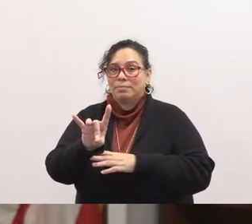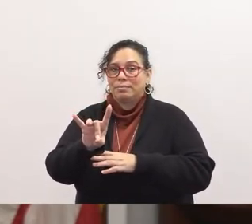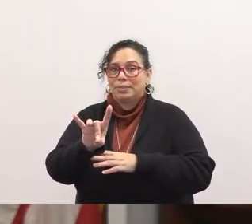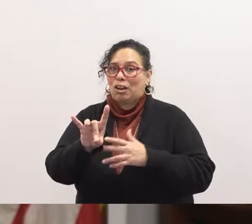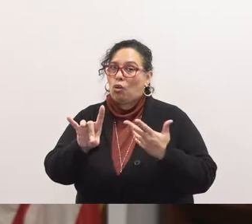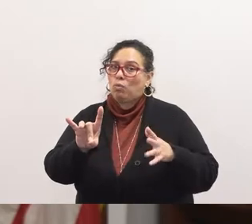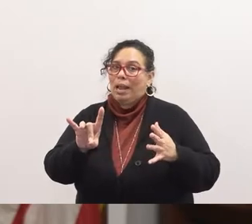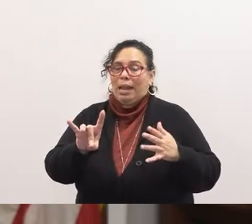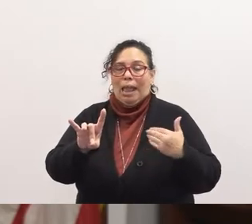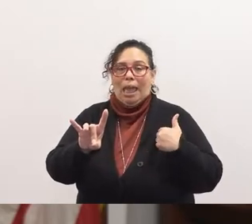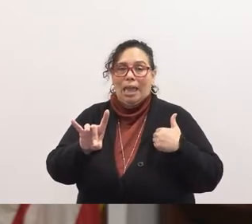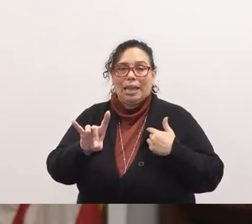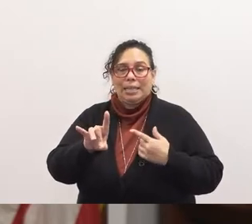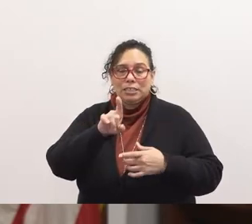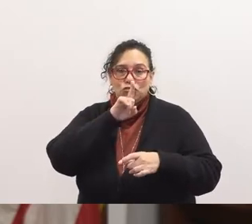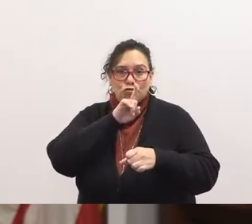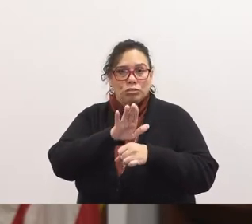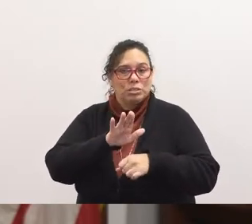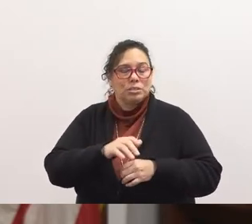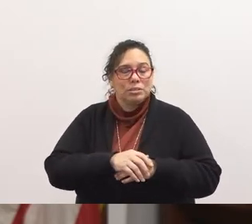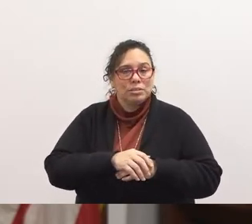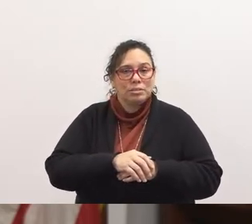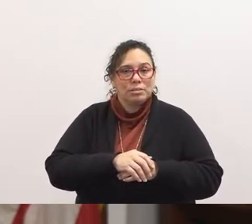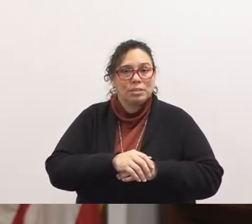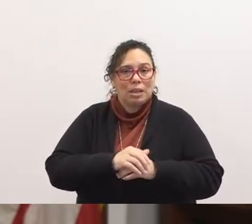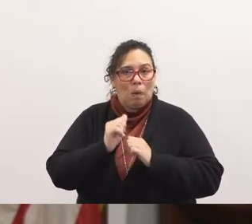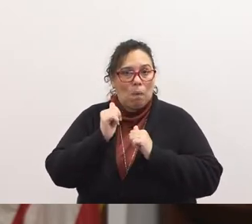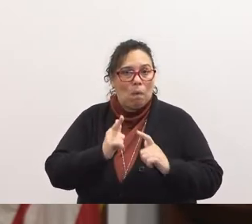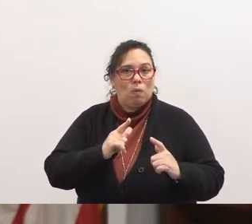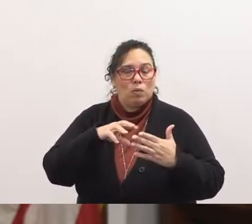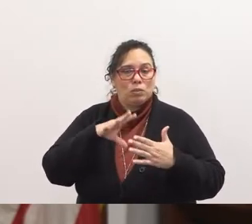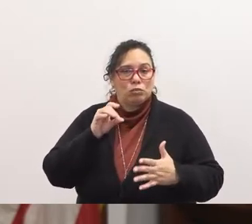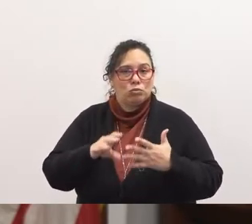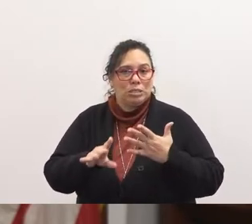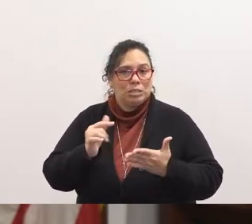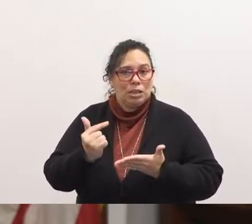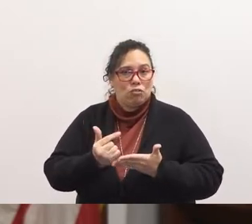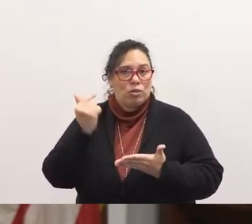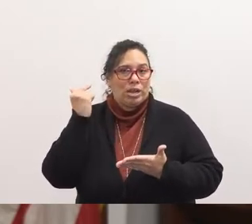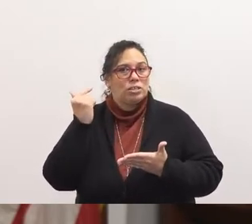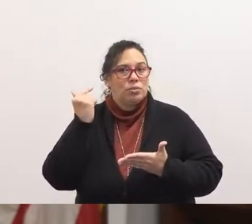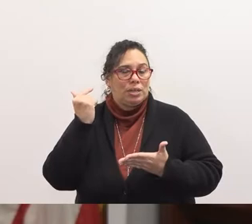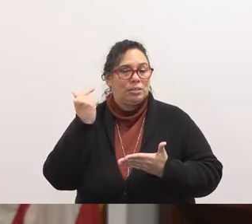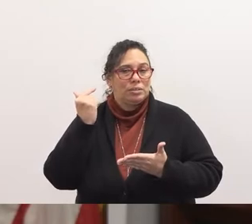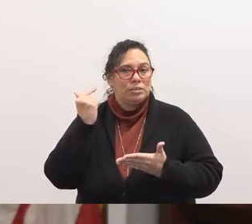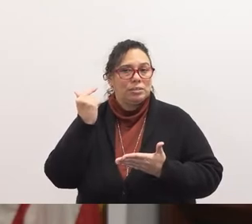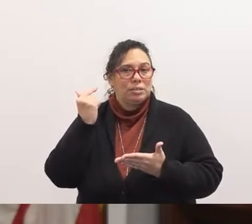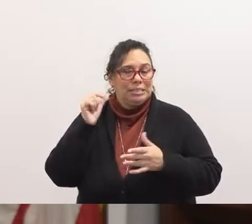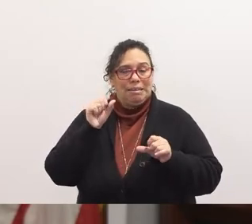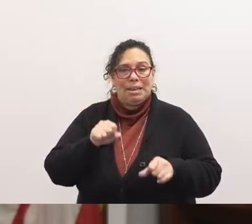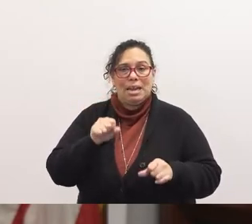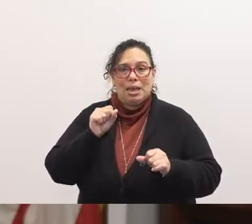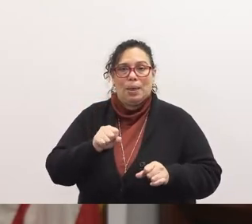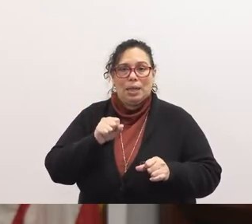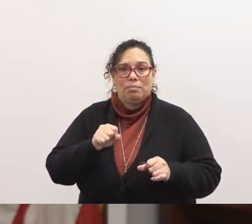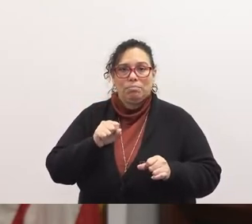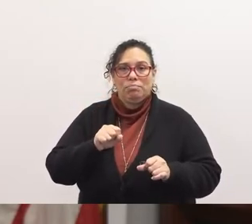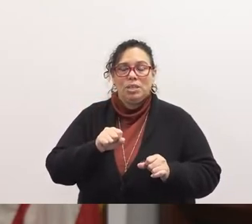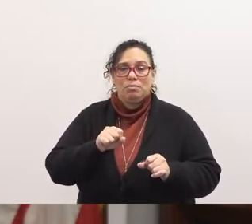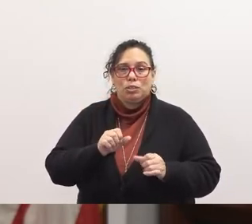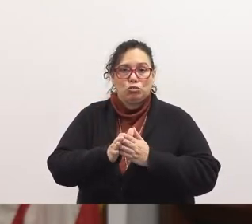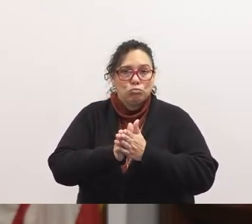assurances to making sure that every single student that graduates from LBUSD is able to pursue their